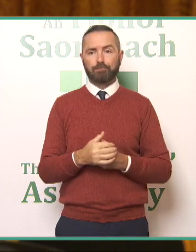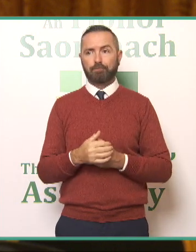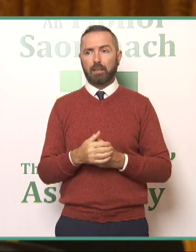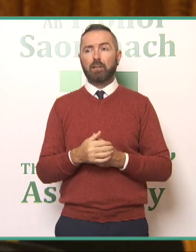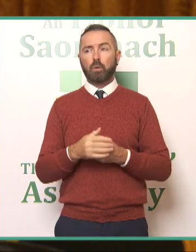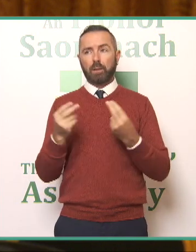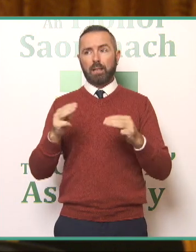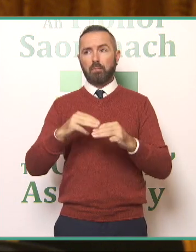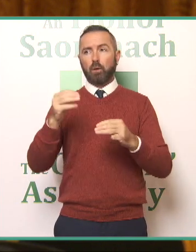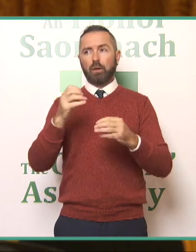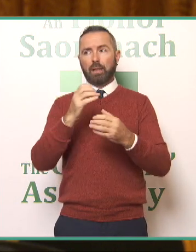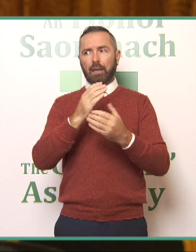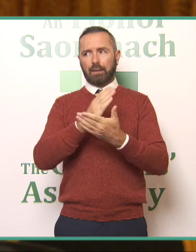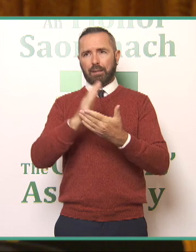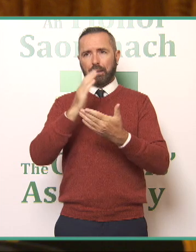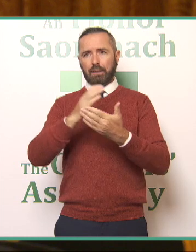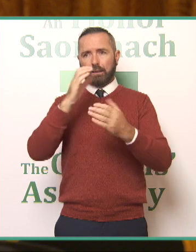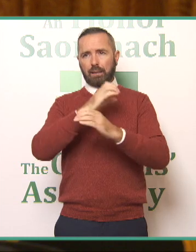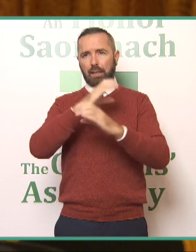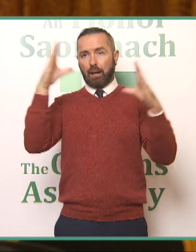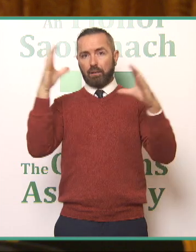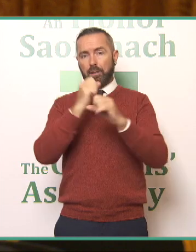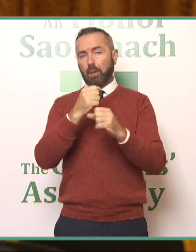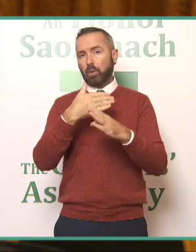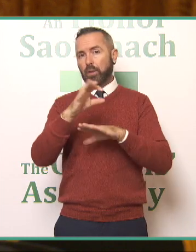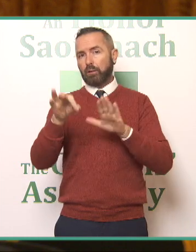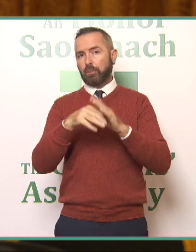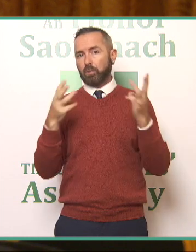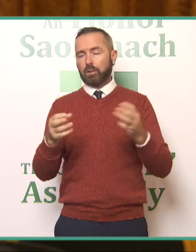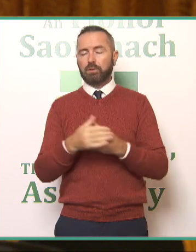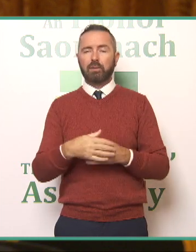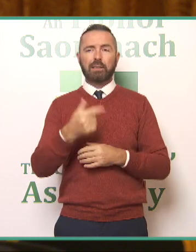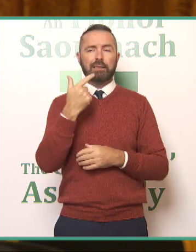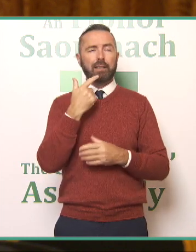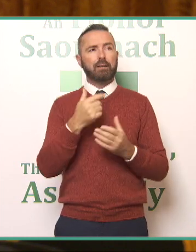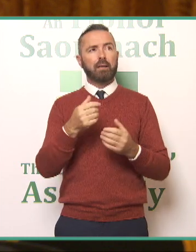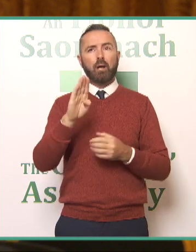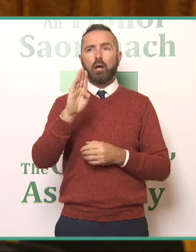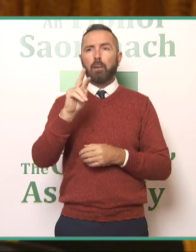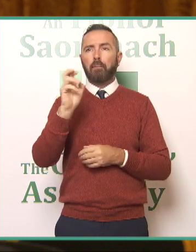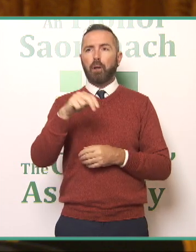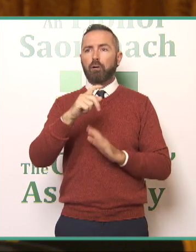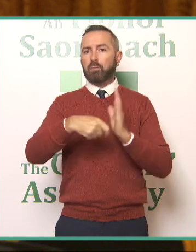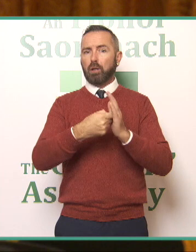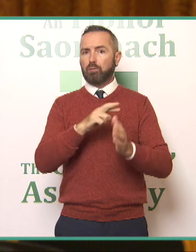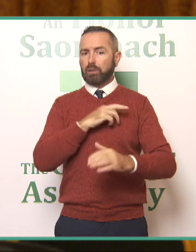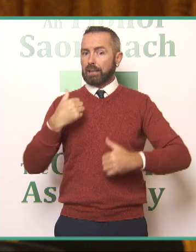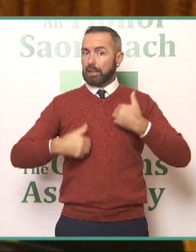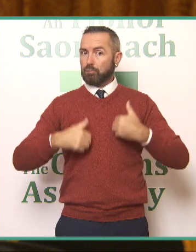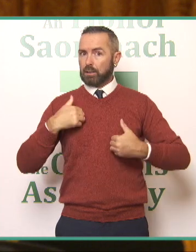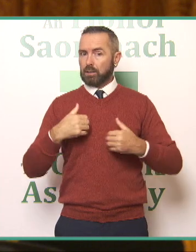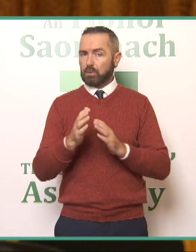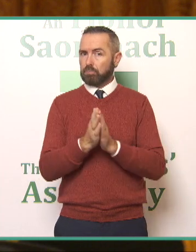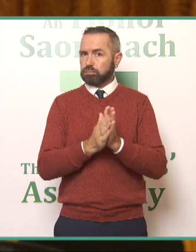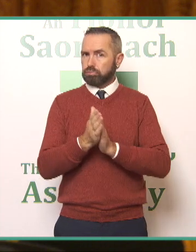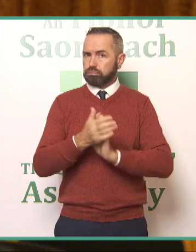of this is really key. The second thing is that the Burn project was really interesting and quite invigorating to see